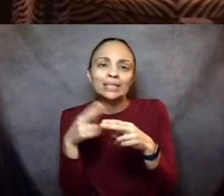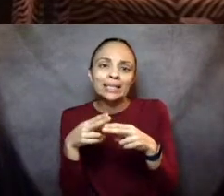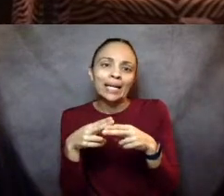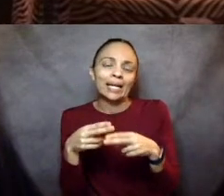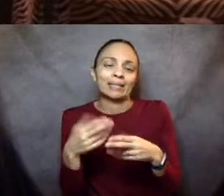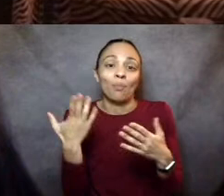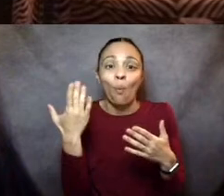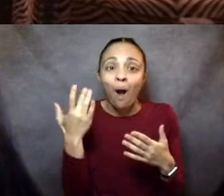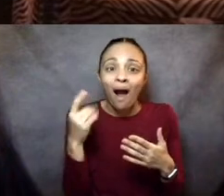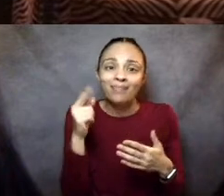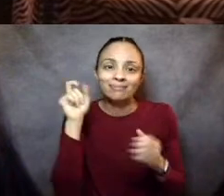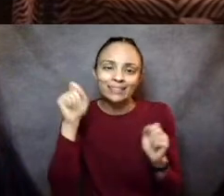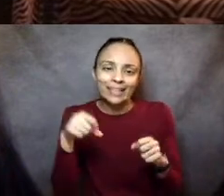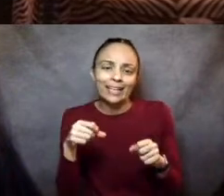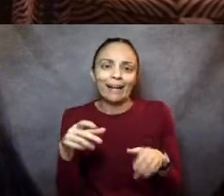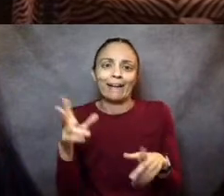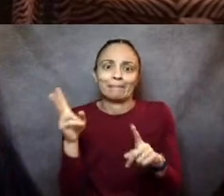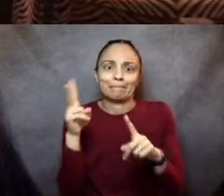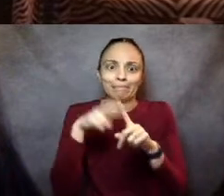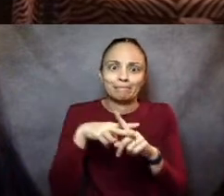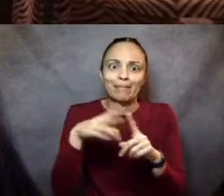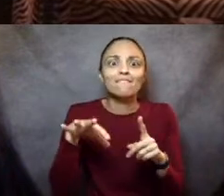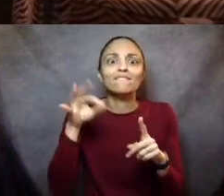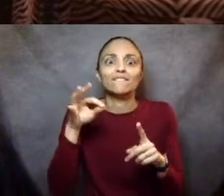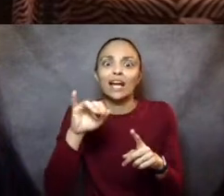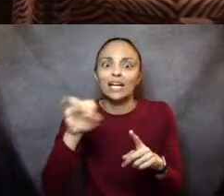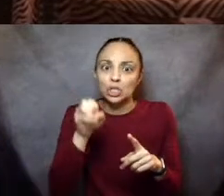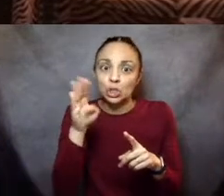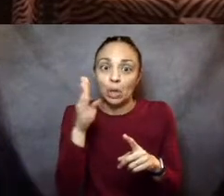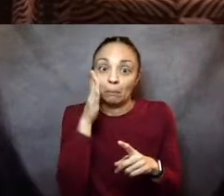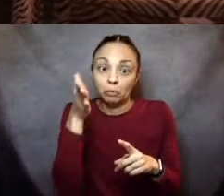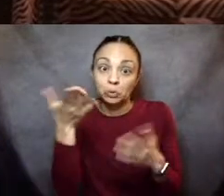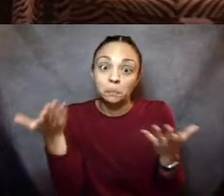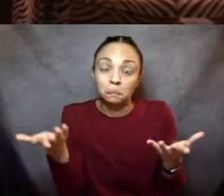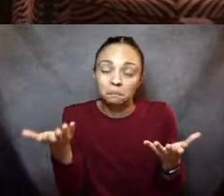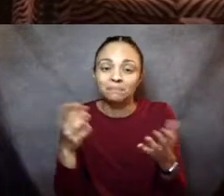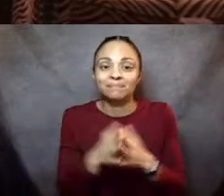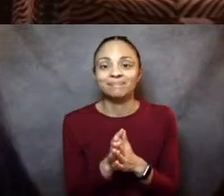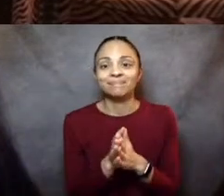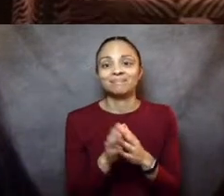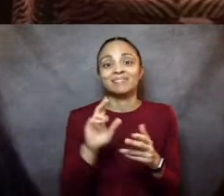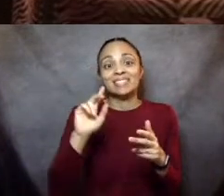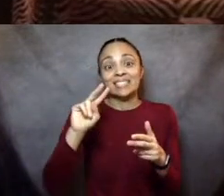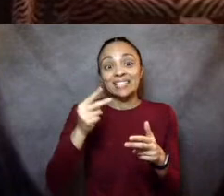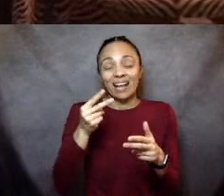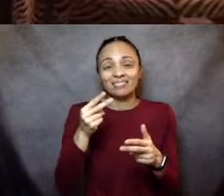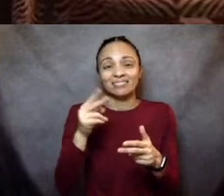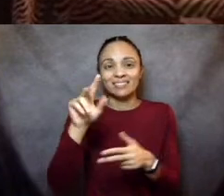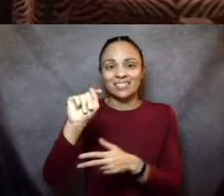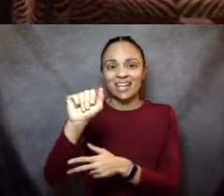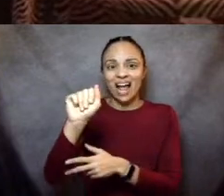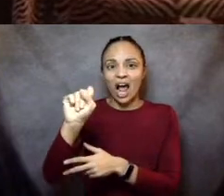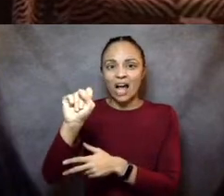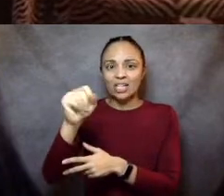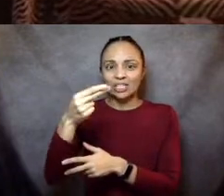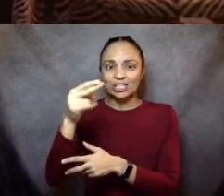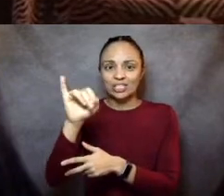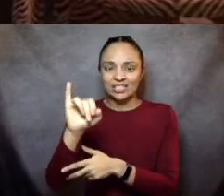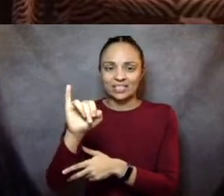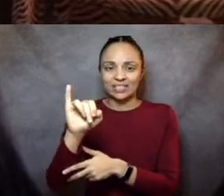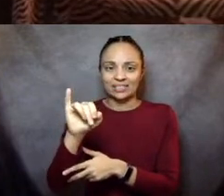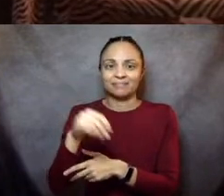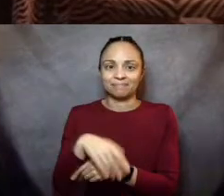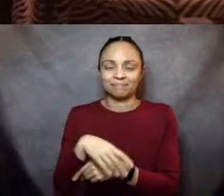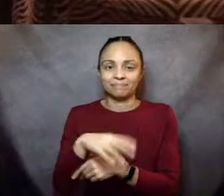submits her resume online, but she is Tashi, the prosperous one. My second born